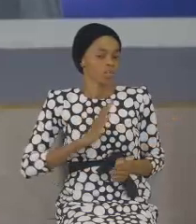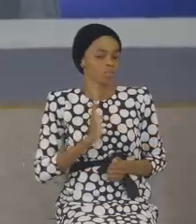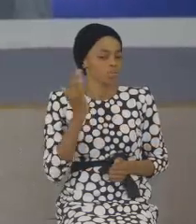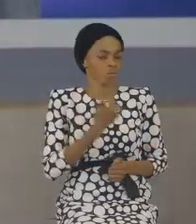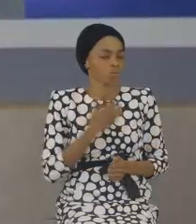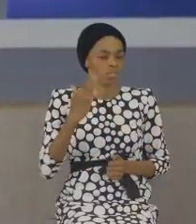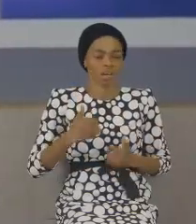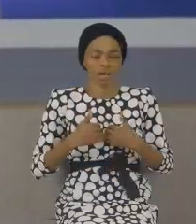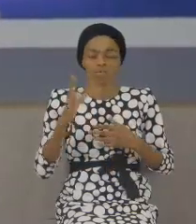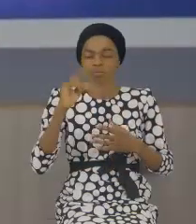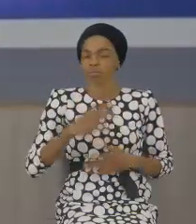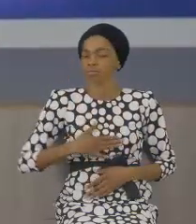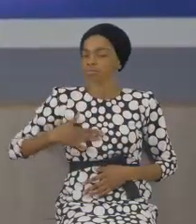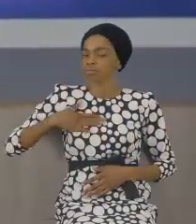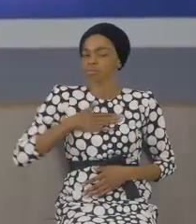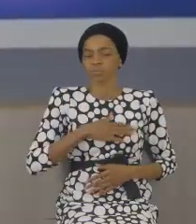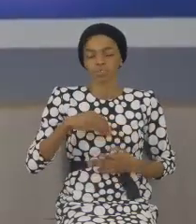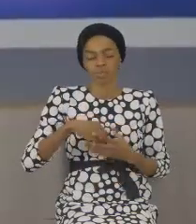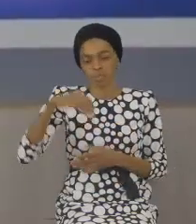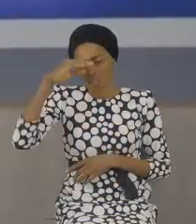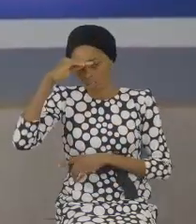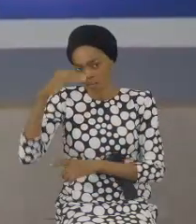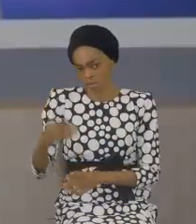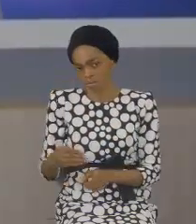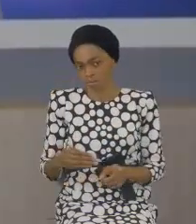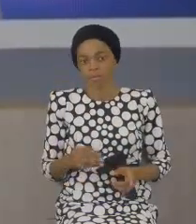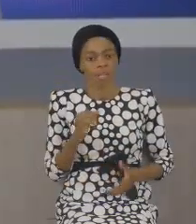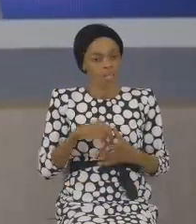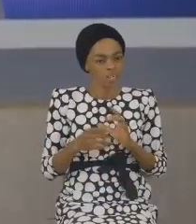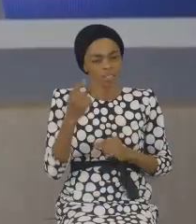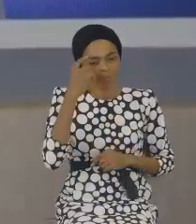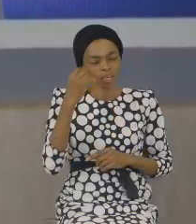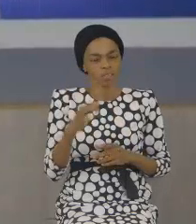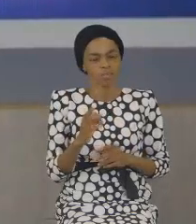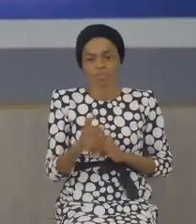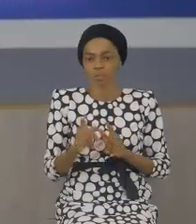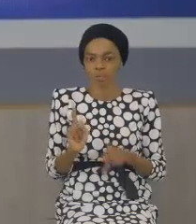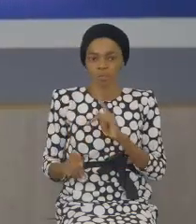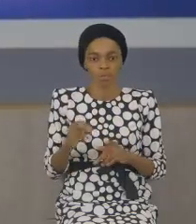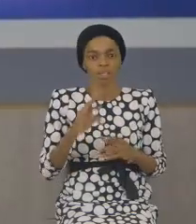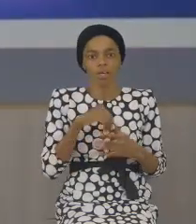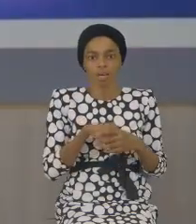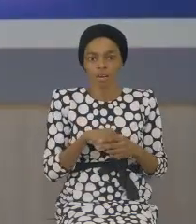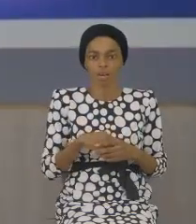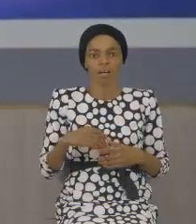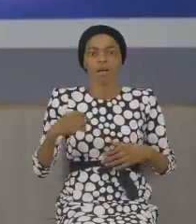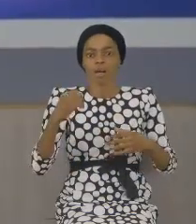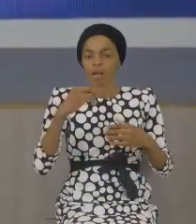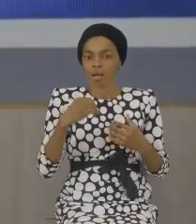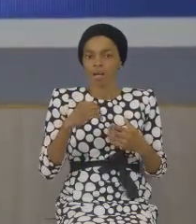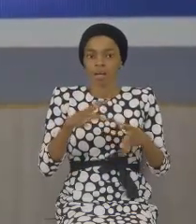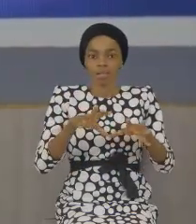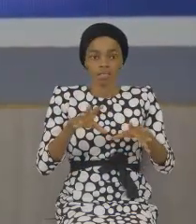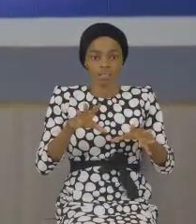pleasure in him. If the minds of the people are still wedded to the world, if the attractions of the